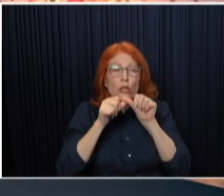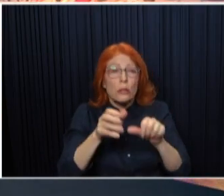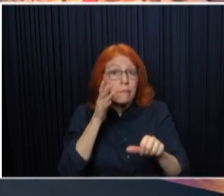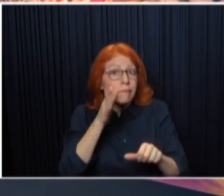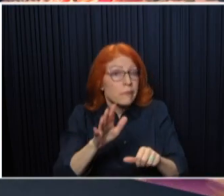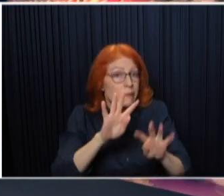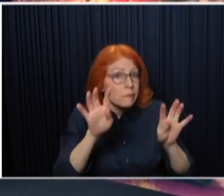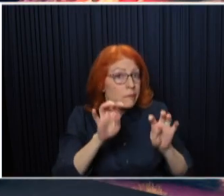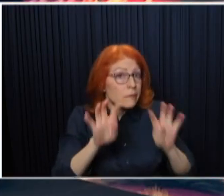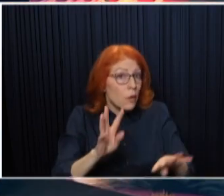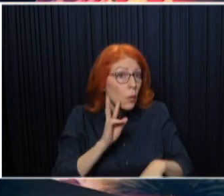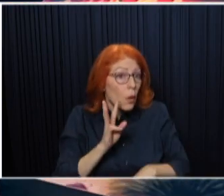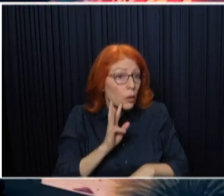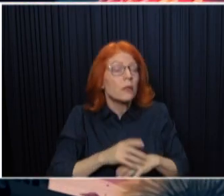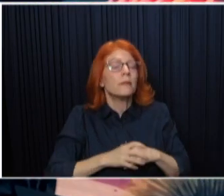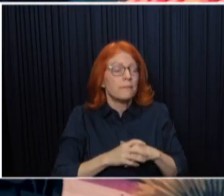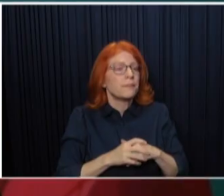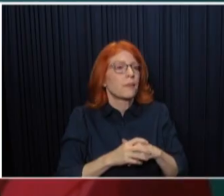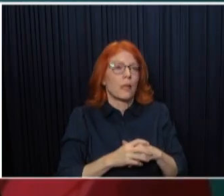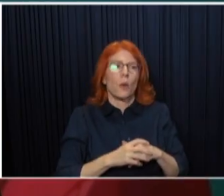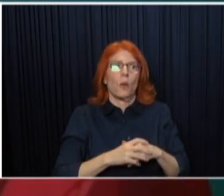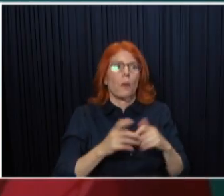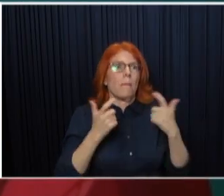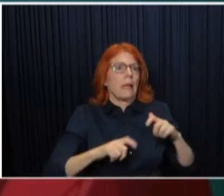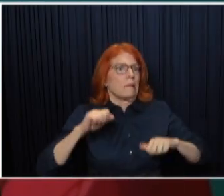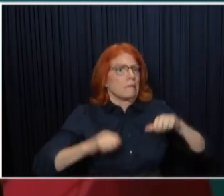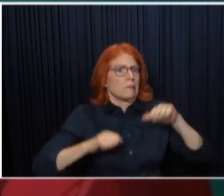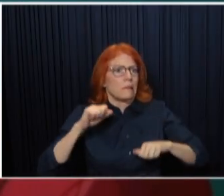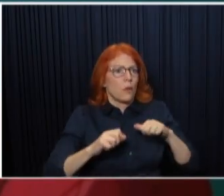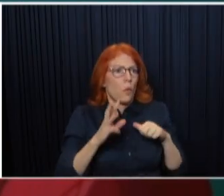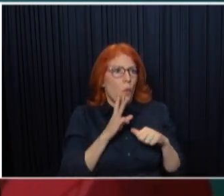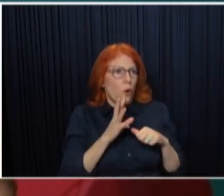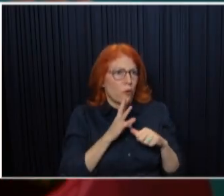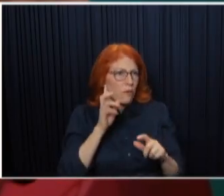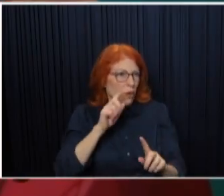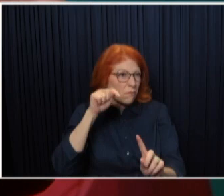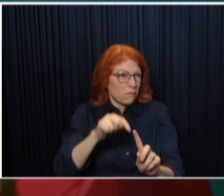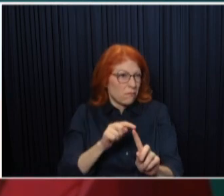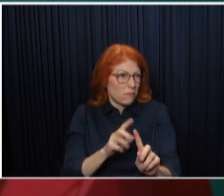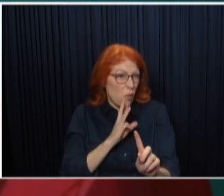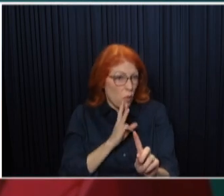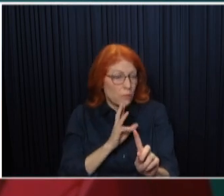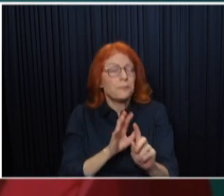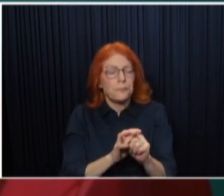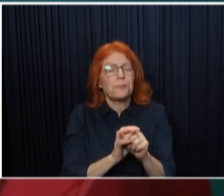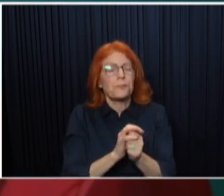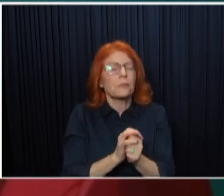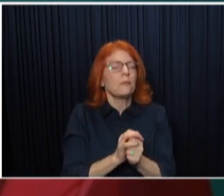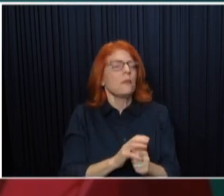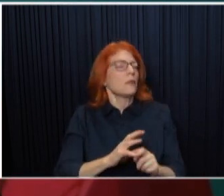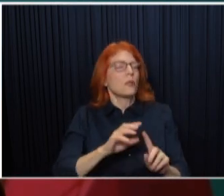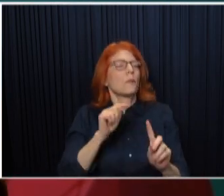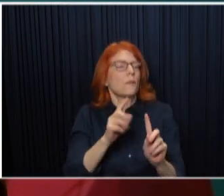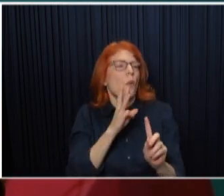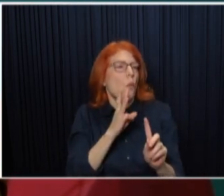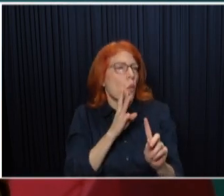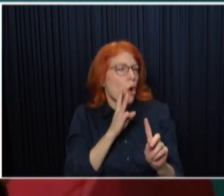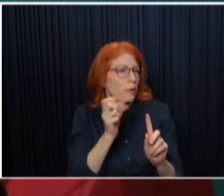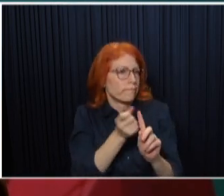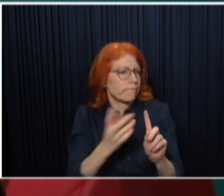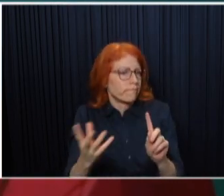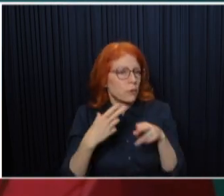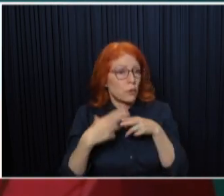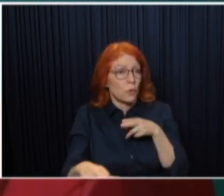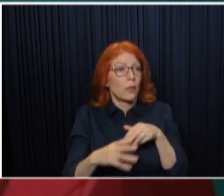with that? There is a big uncertainty on that. Let's touch on water just briefly, and let's